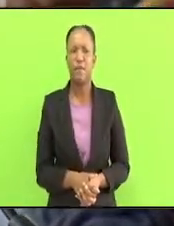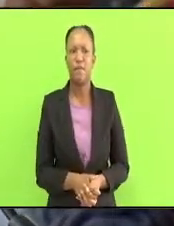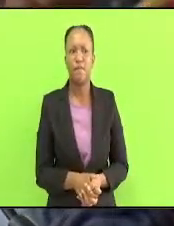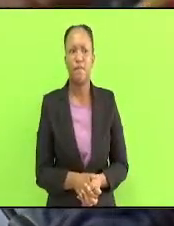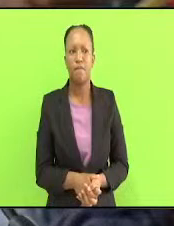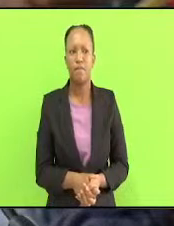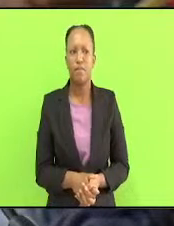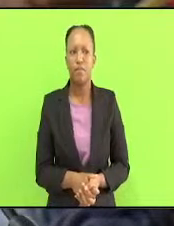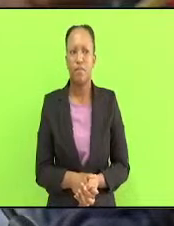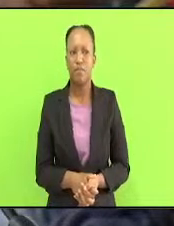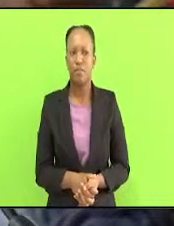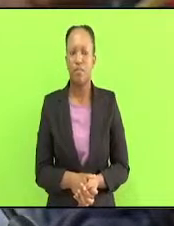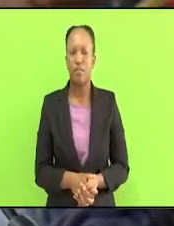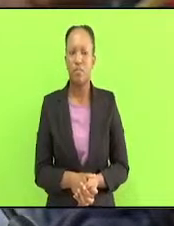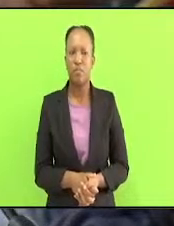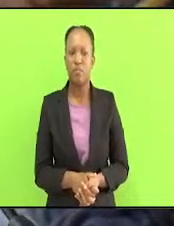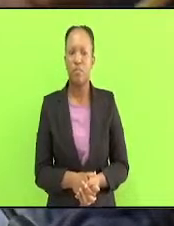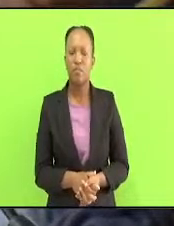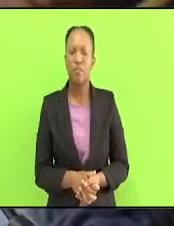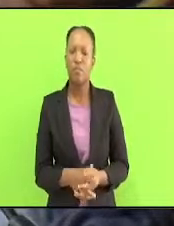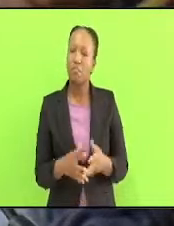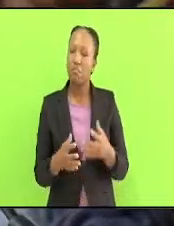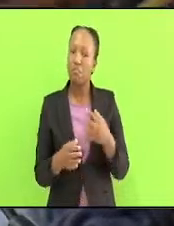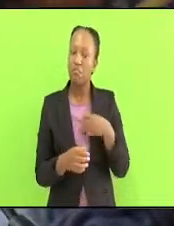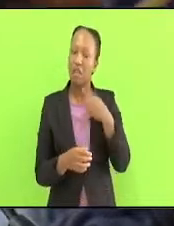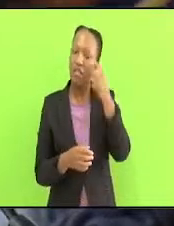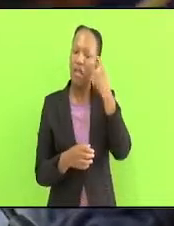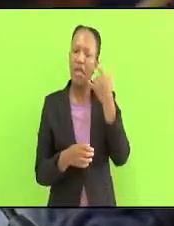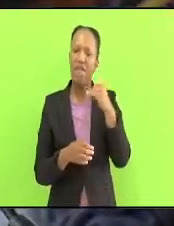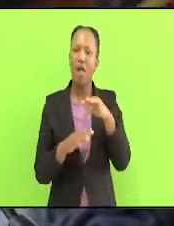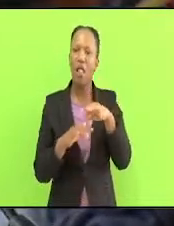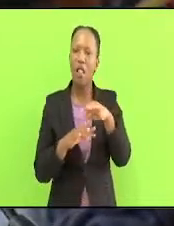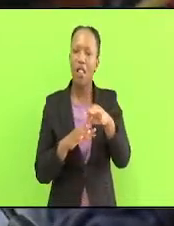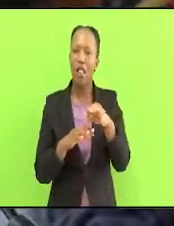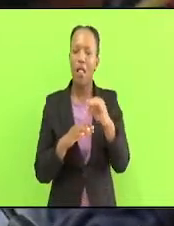ka jala ditlhare tse tharo or tse 4 mo jarateng.